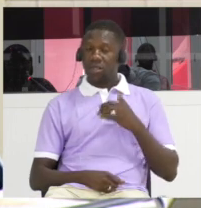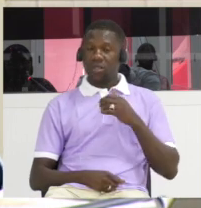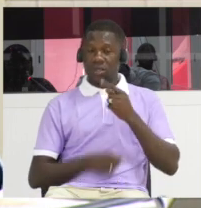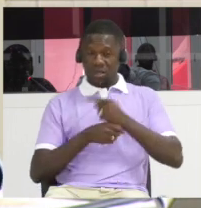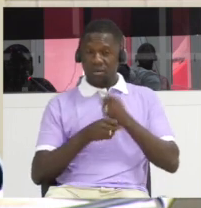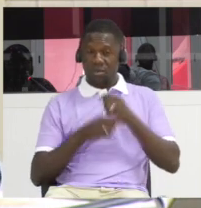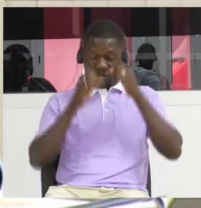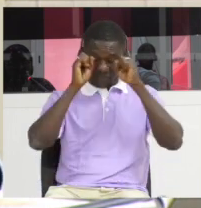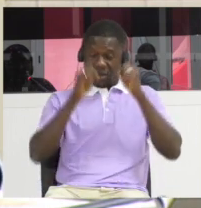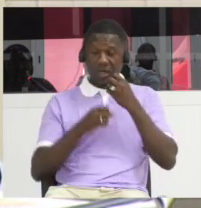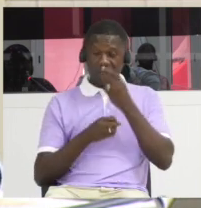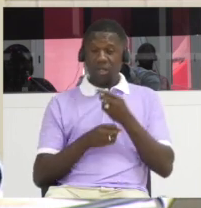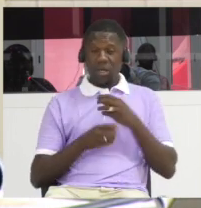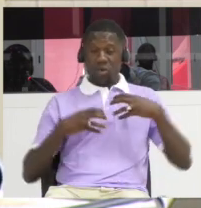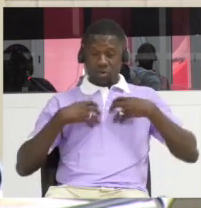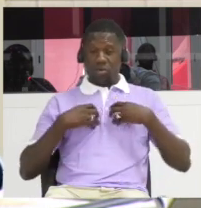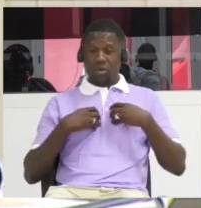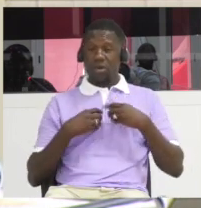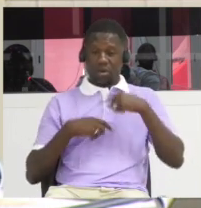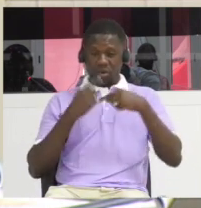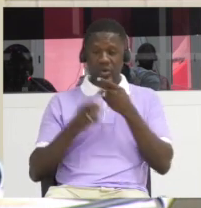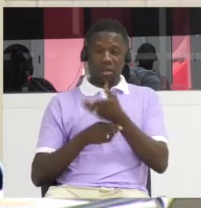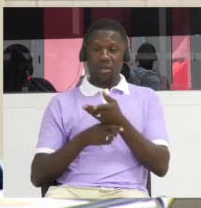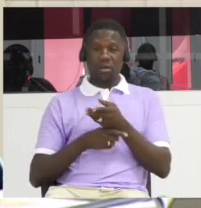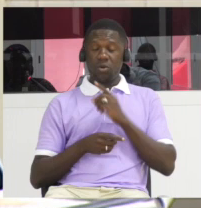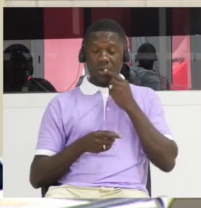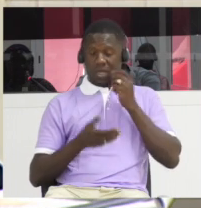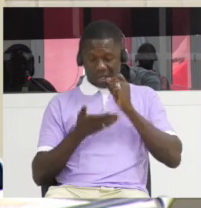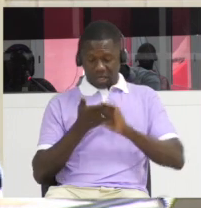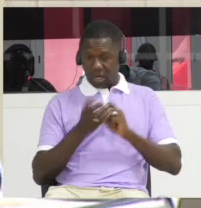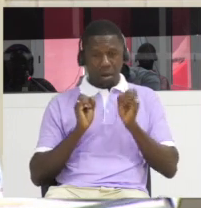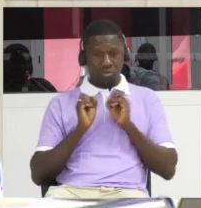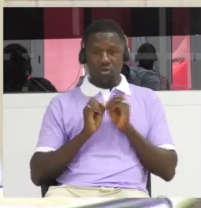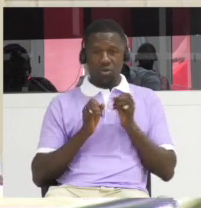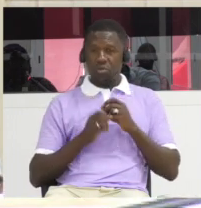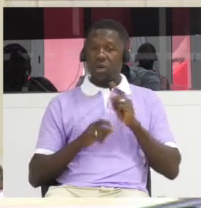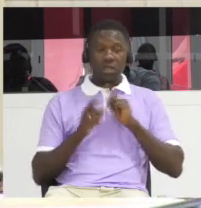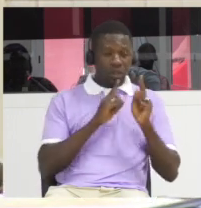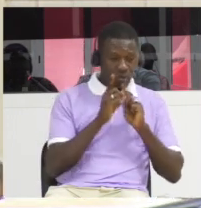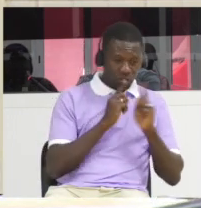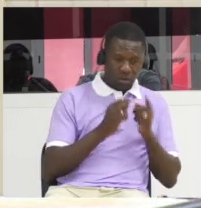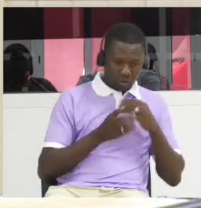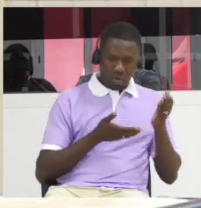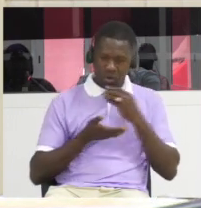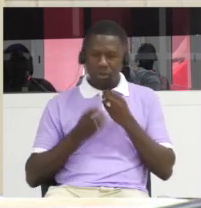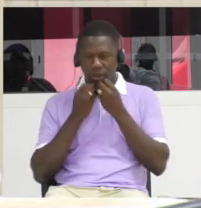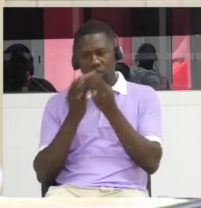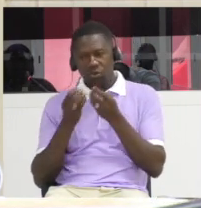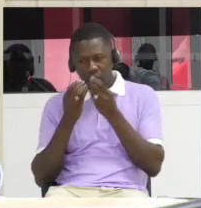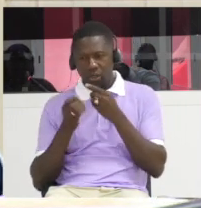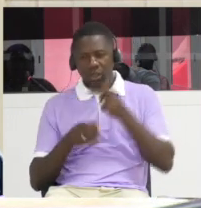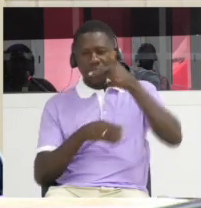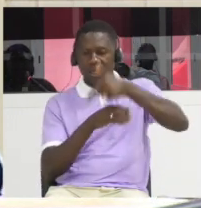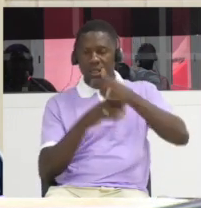complained about that. Not in writing, not officially, but, you know, in discussions, they would come and tell you